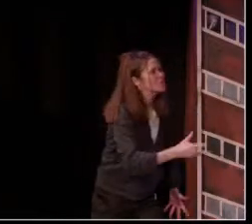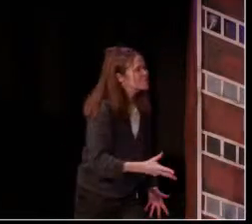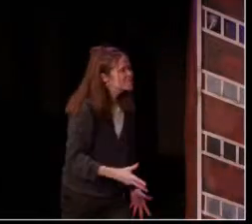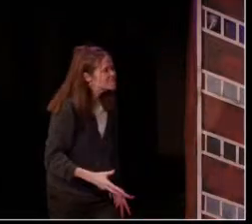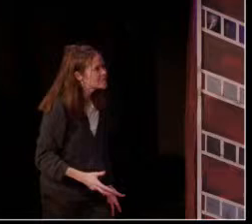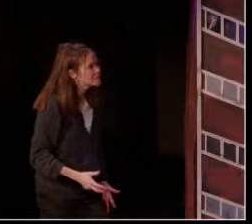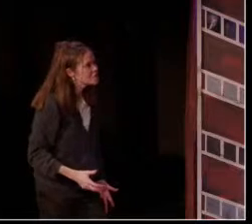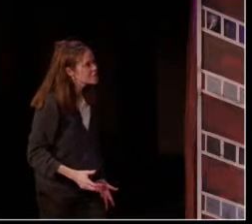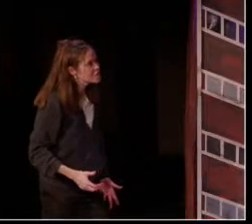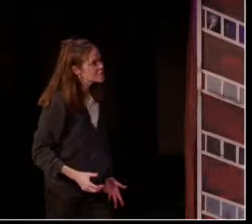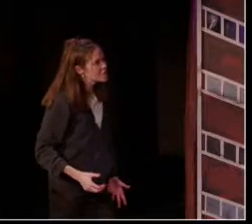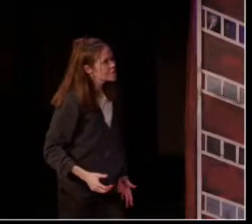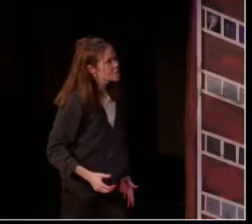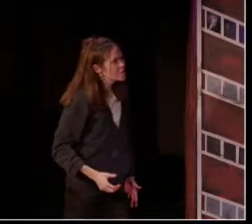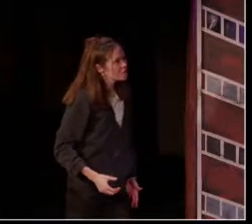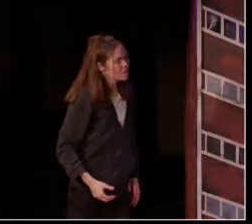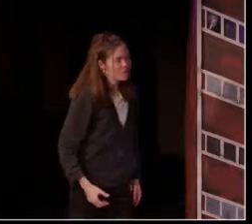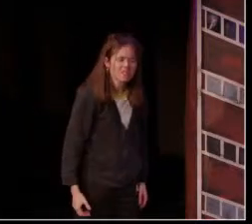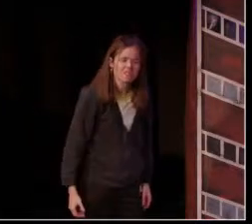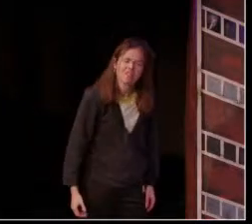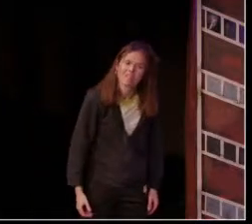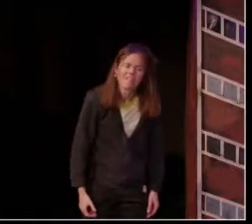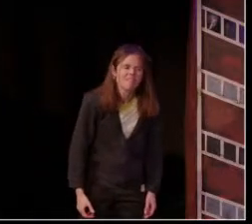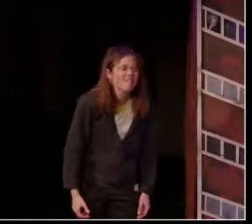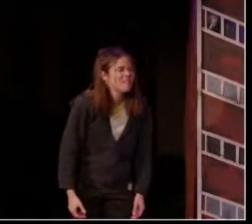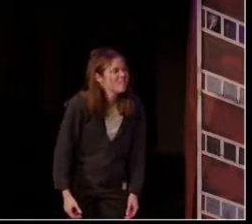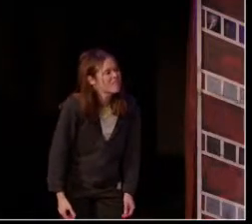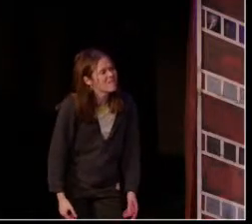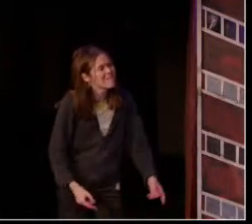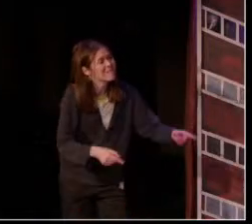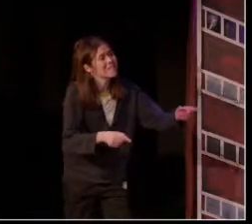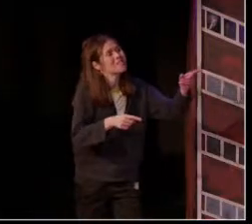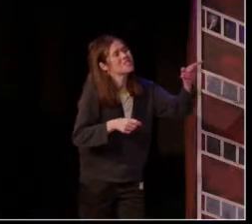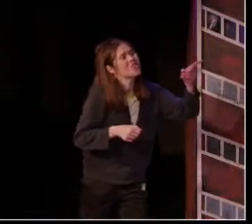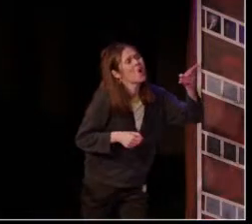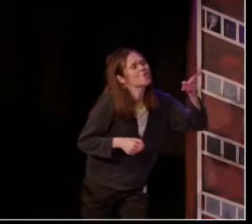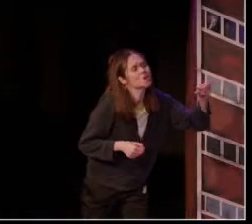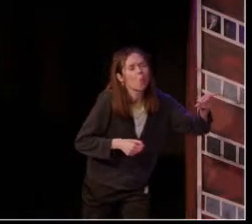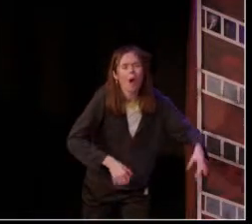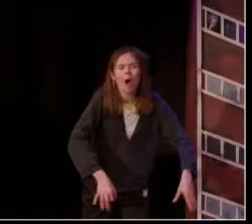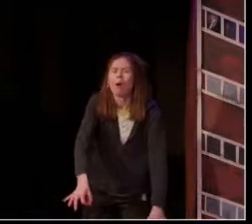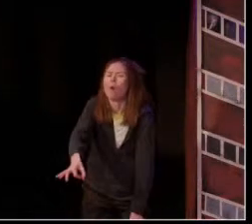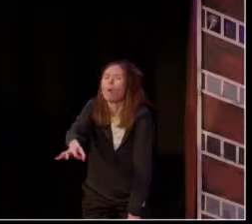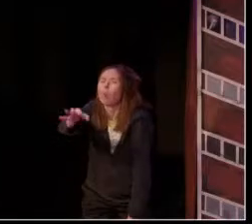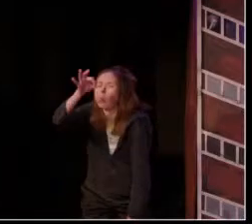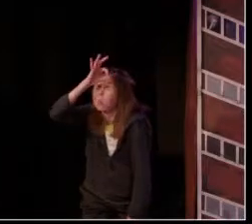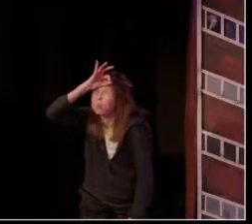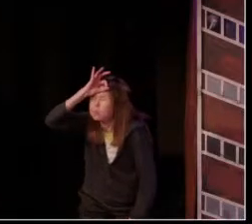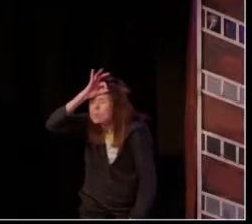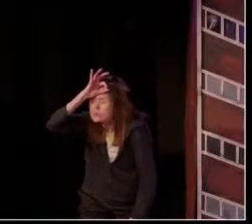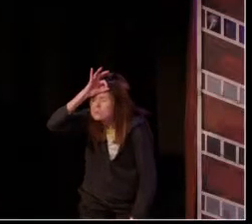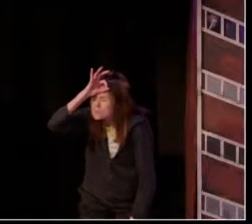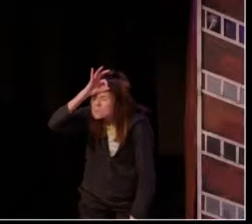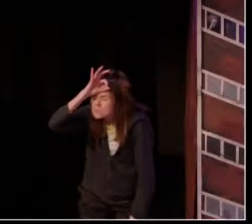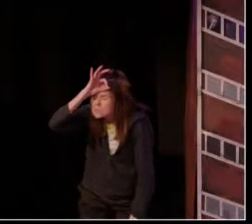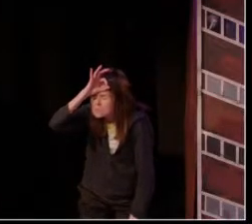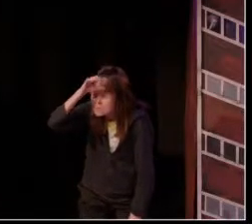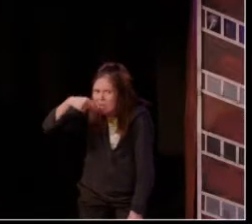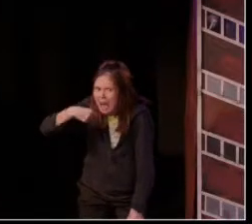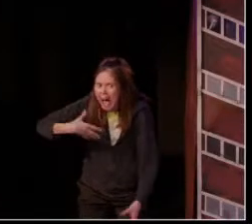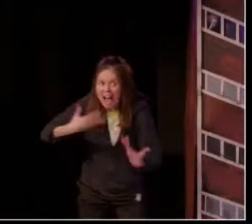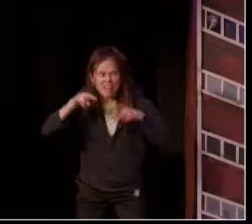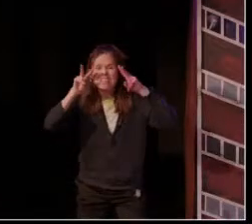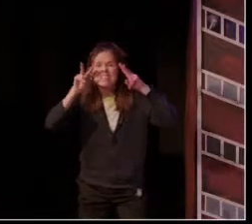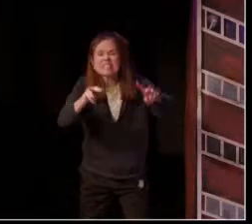Lamar! You smell this business with a sense as cold as a dead man's nose. I see it